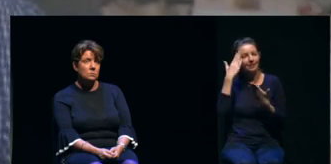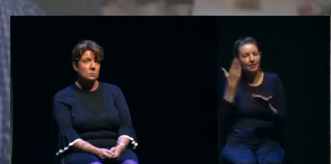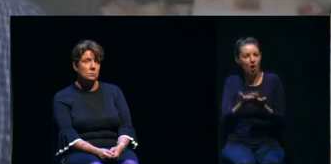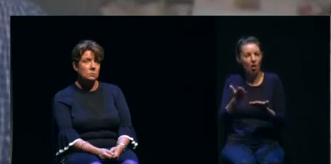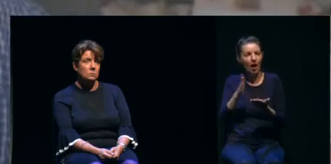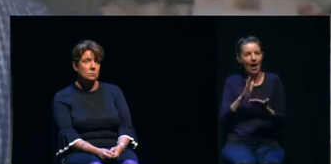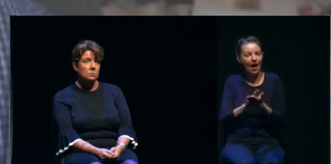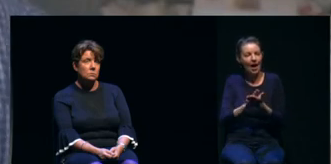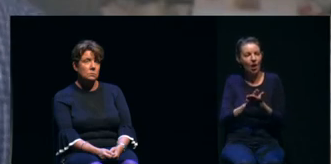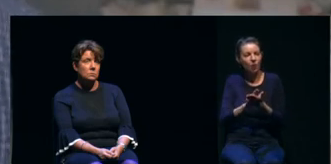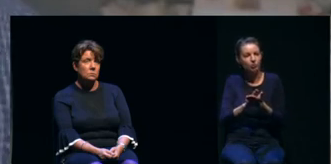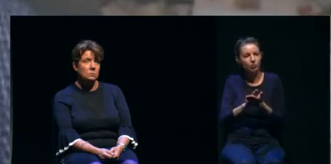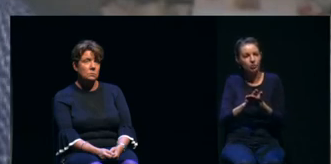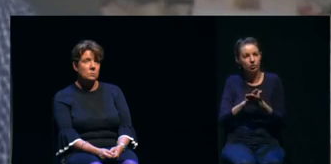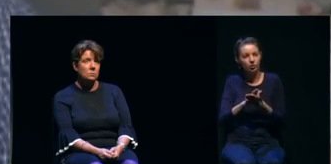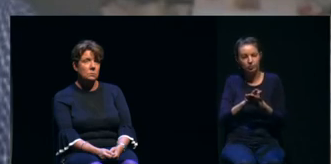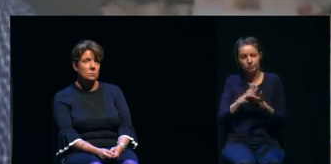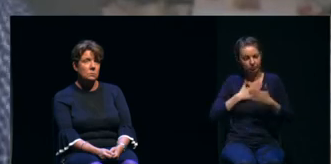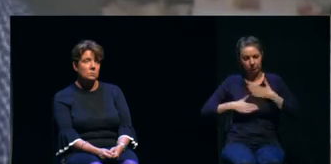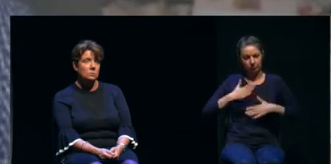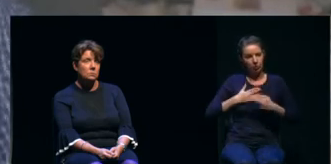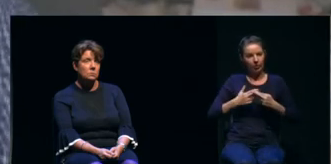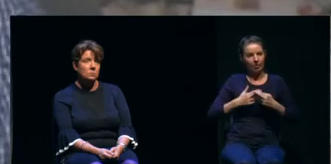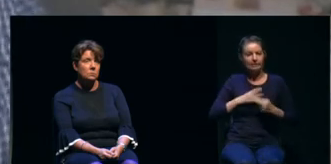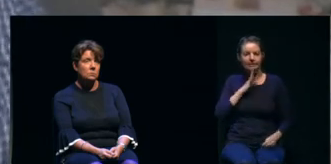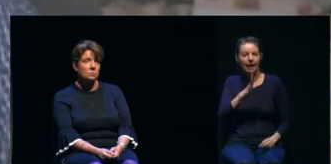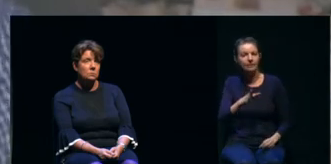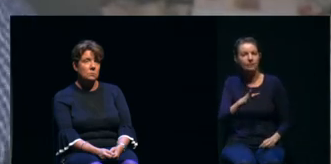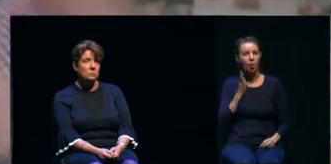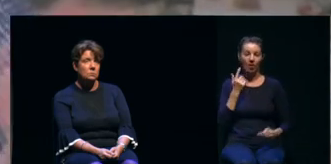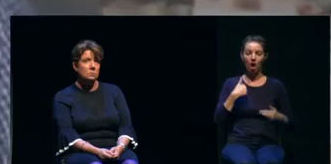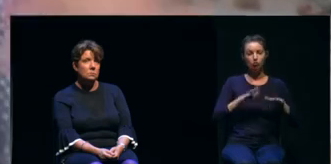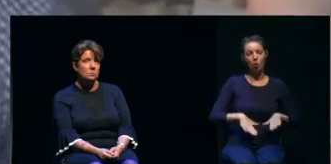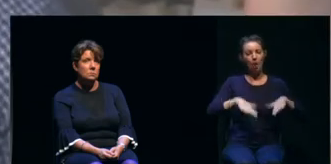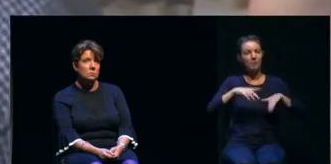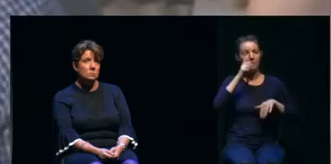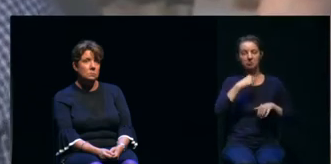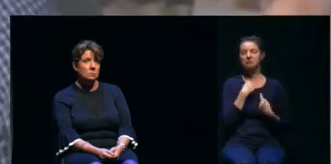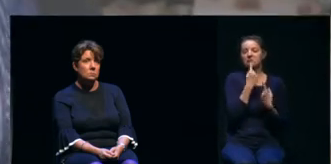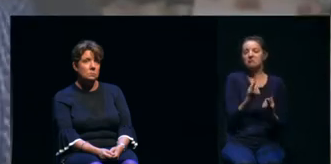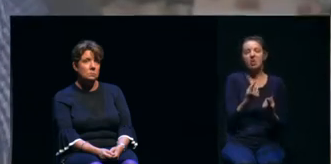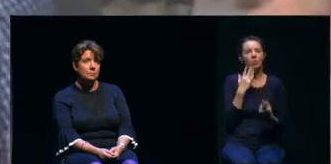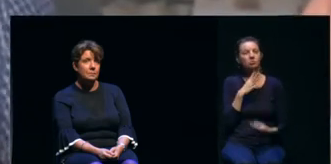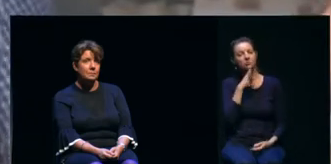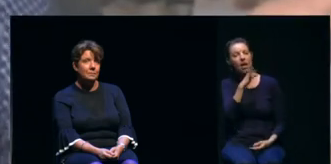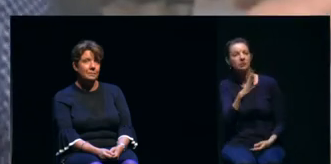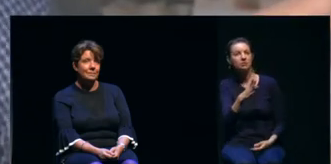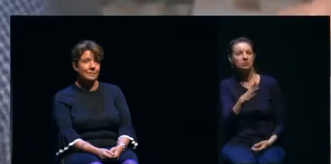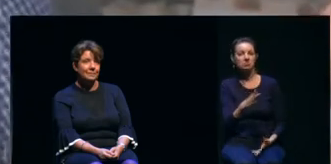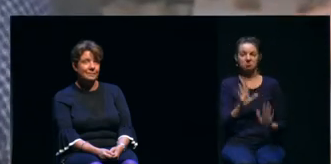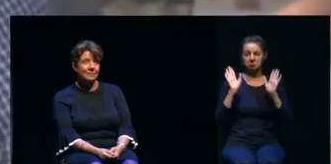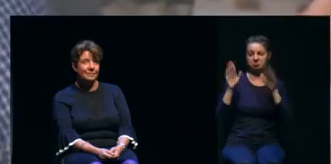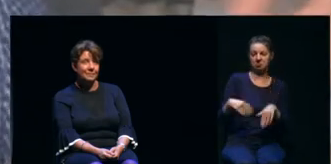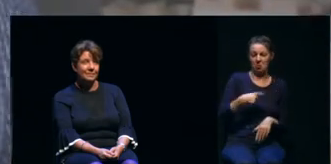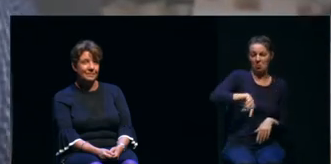was sadness. Because I was brought up in a household where no one cared if you were sad. Like, kind of, you're sad? There's a lot of people here, we're